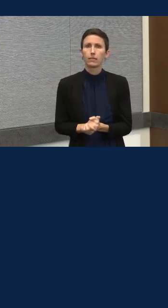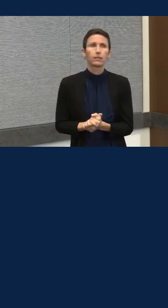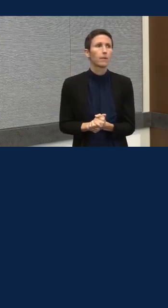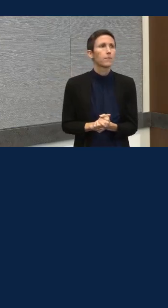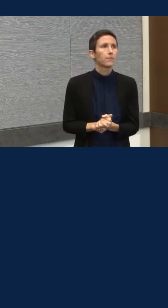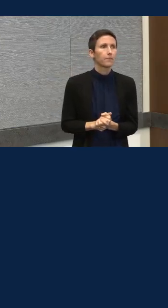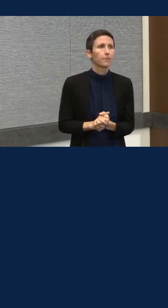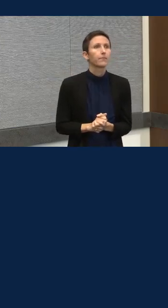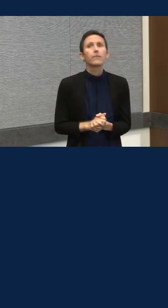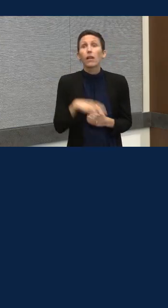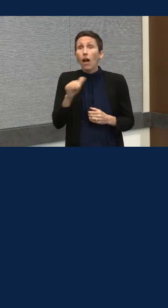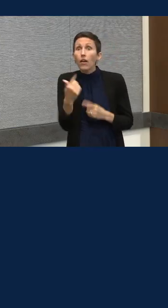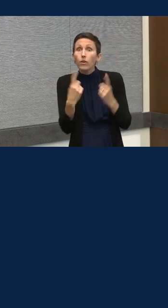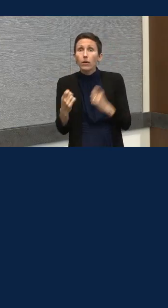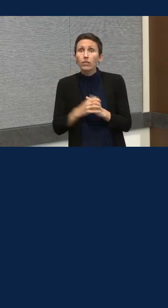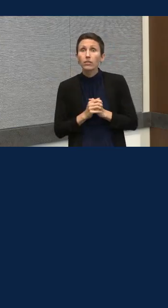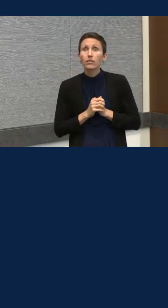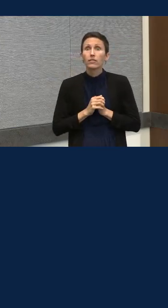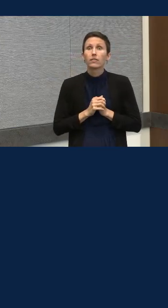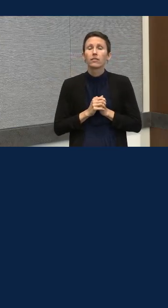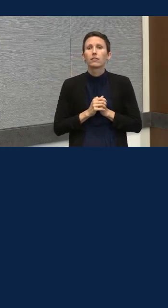Question?